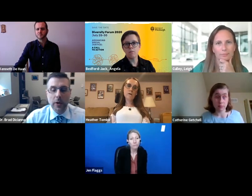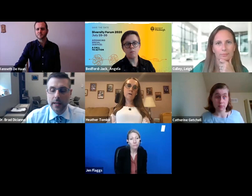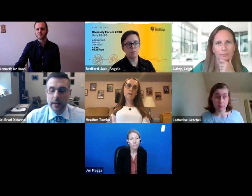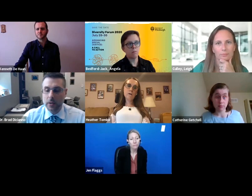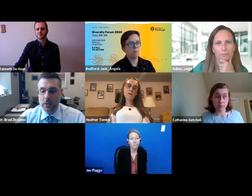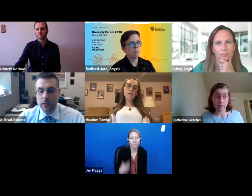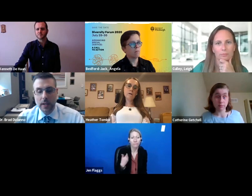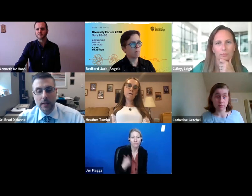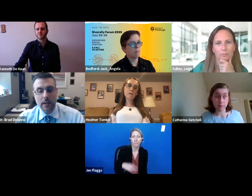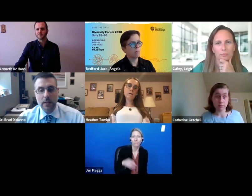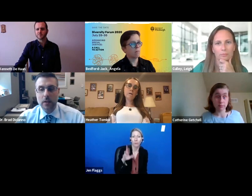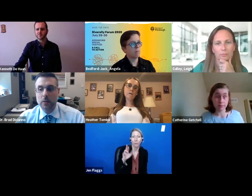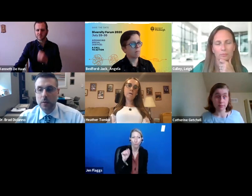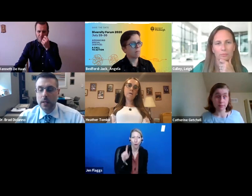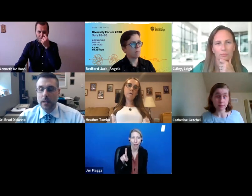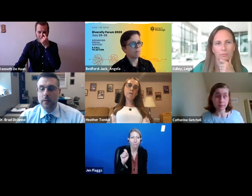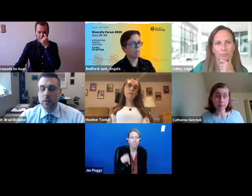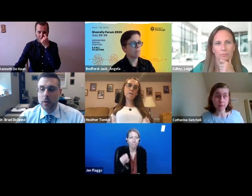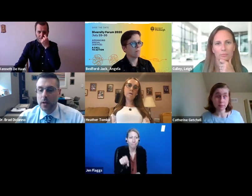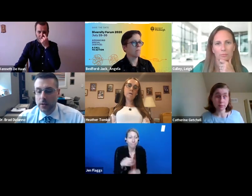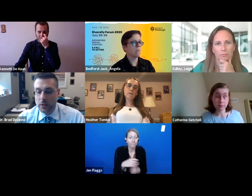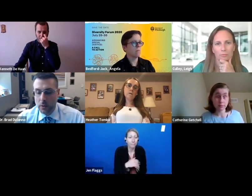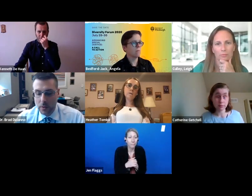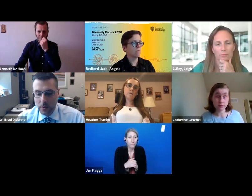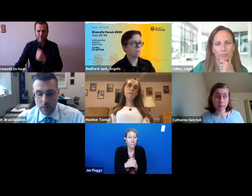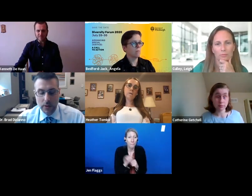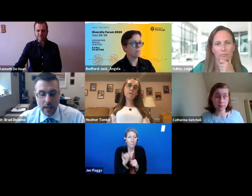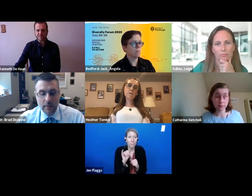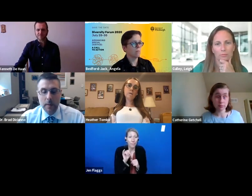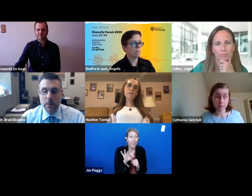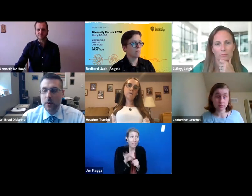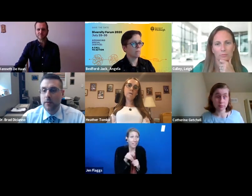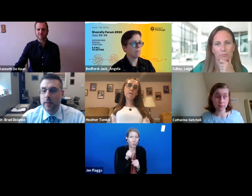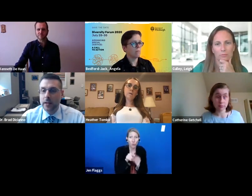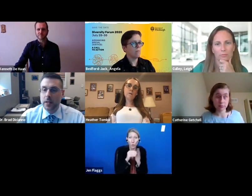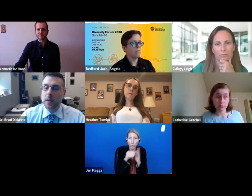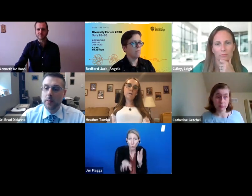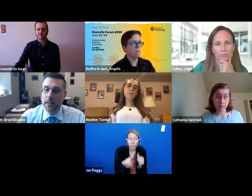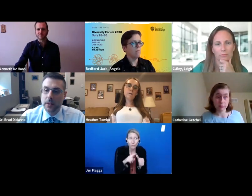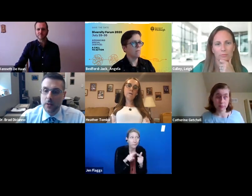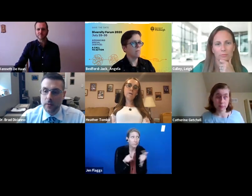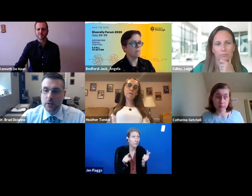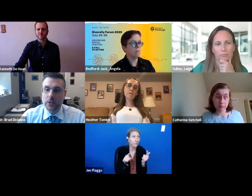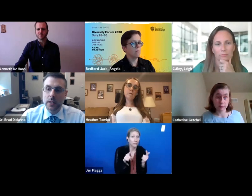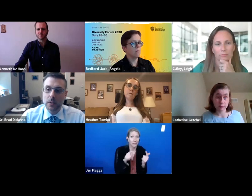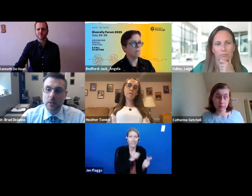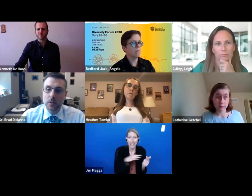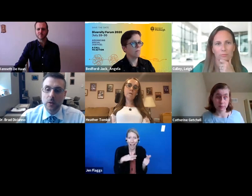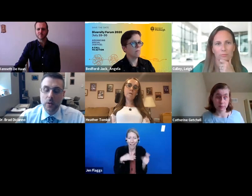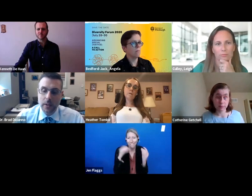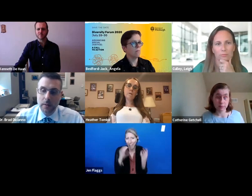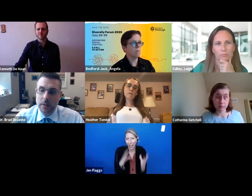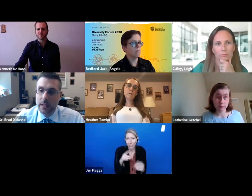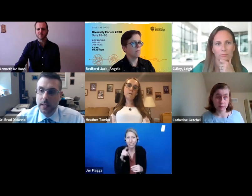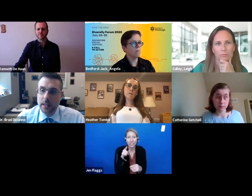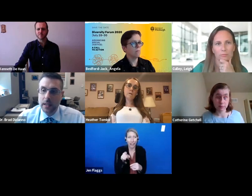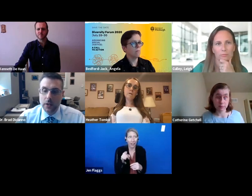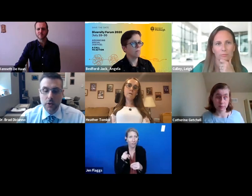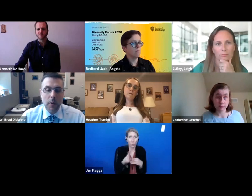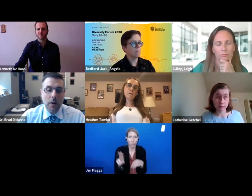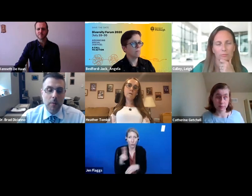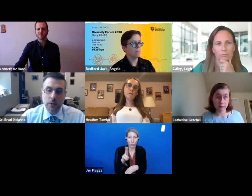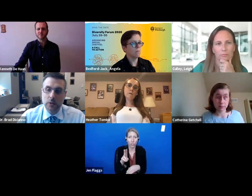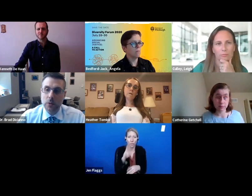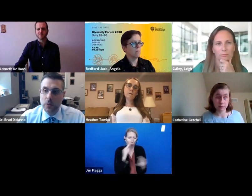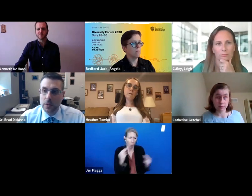This is Brad. I would also say that, you know, if you are a student or a staff member or a faculty member at the university, look locally within